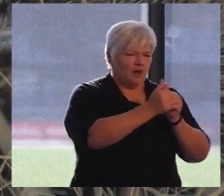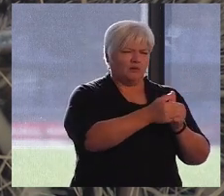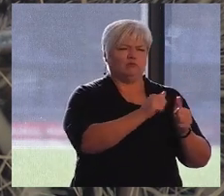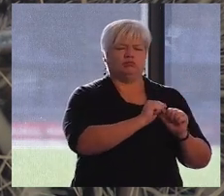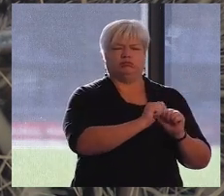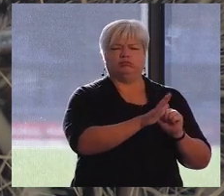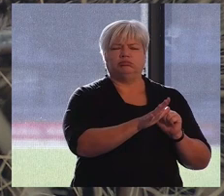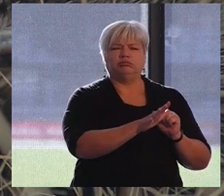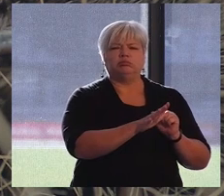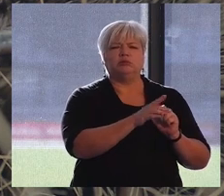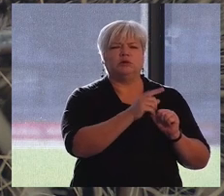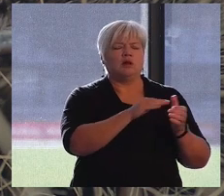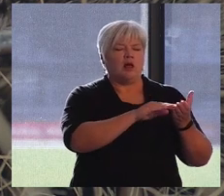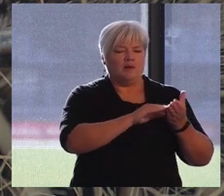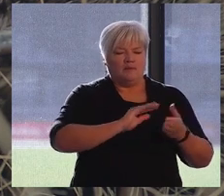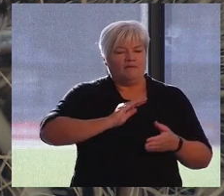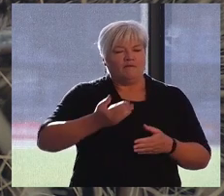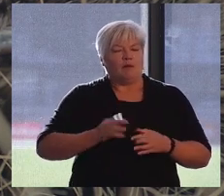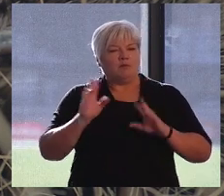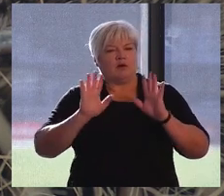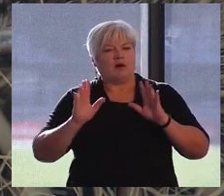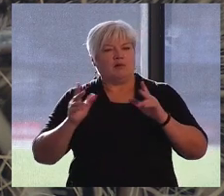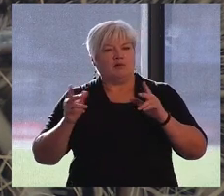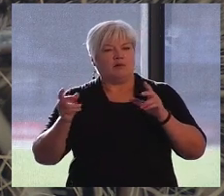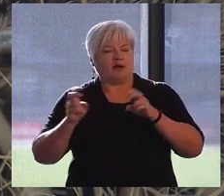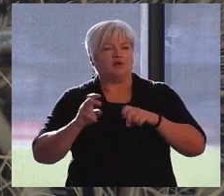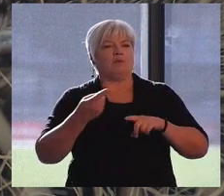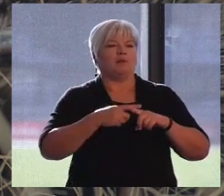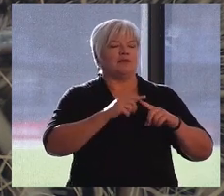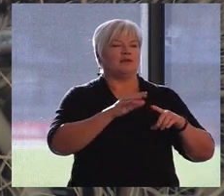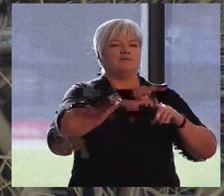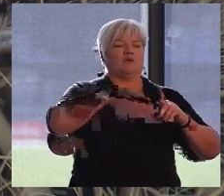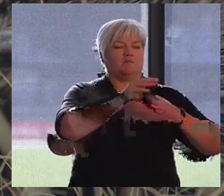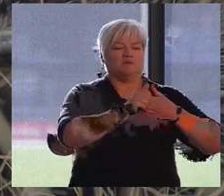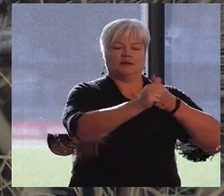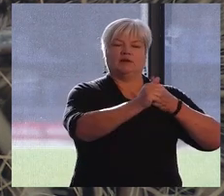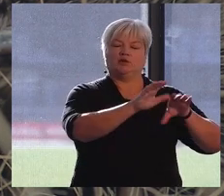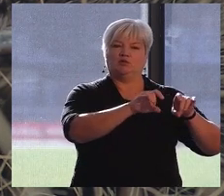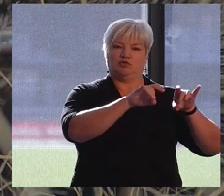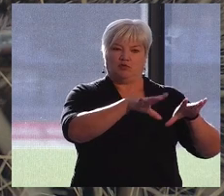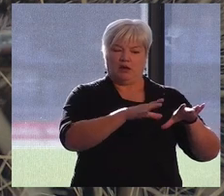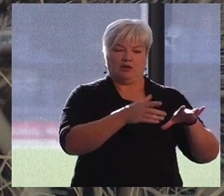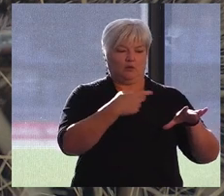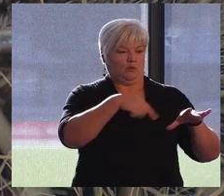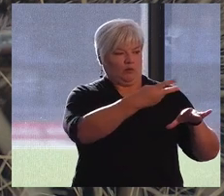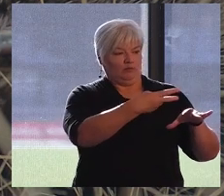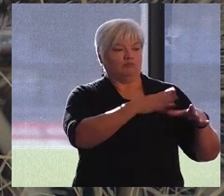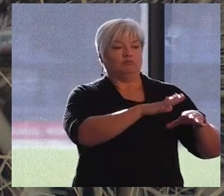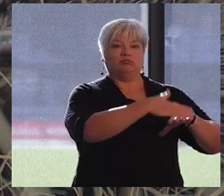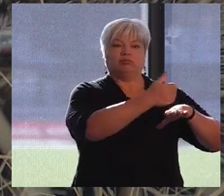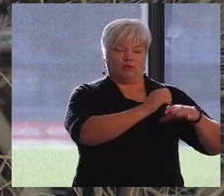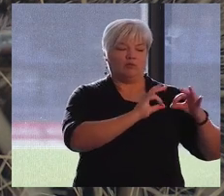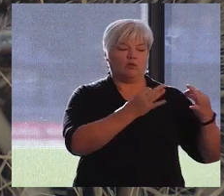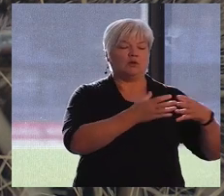to both with Farmers for Climate Action and Environmental Leadership Australia that we set up together. And the focus at